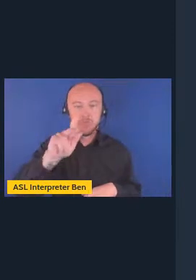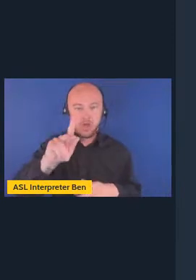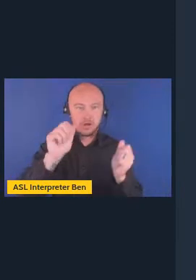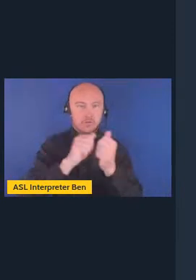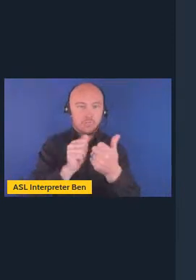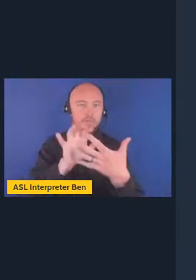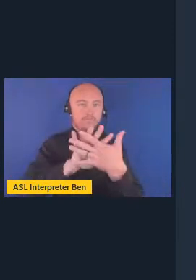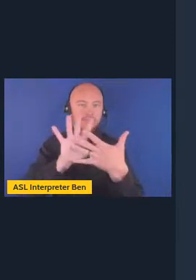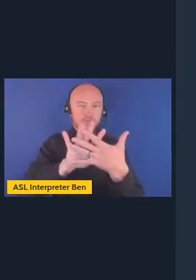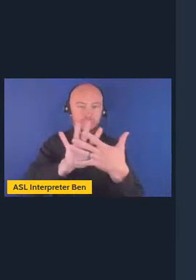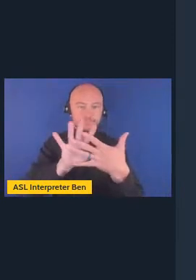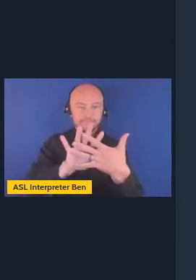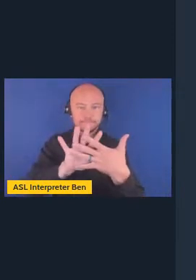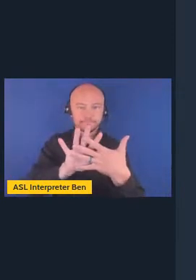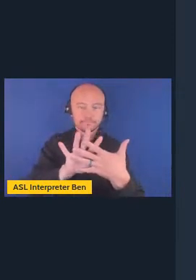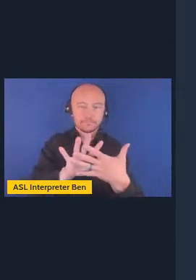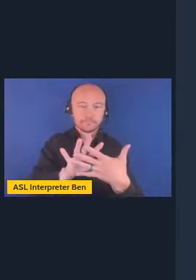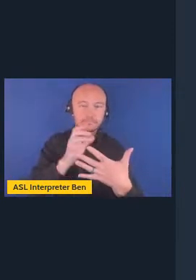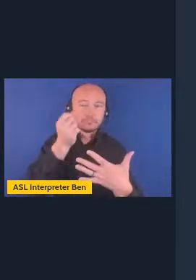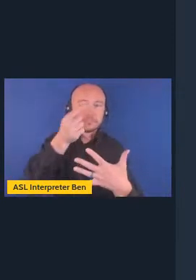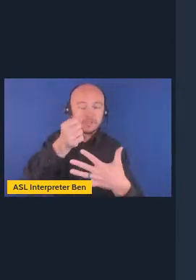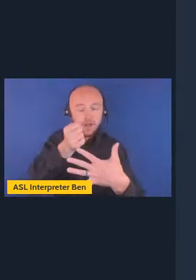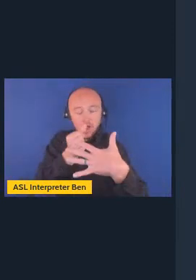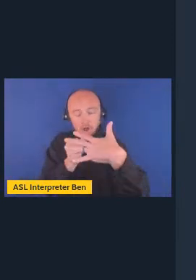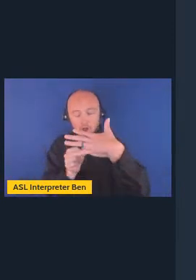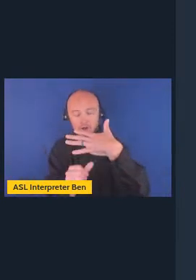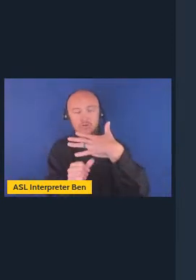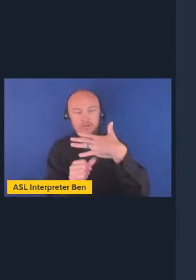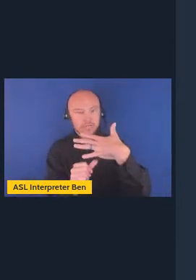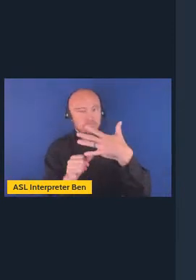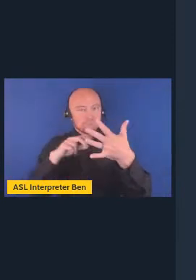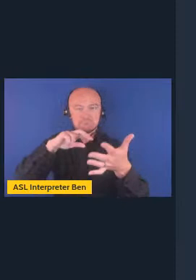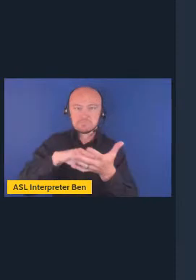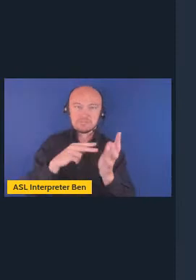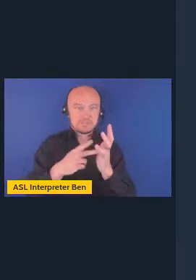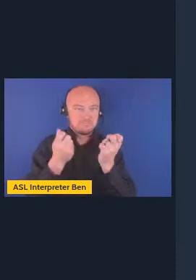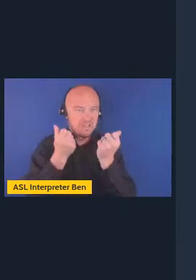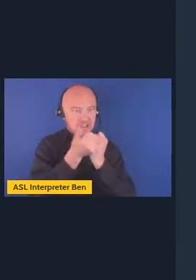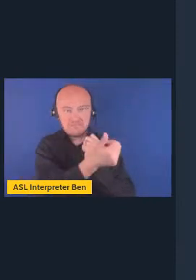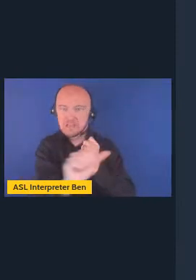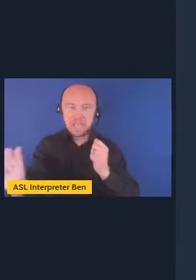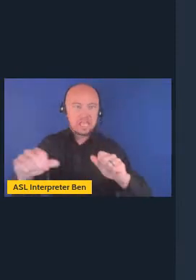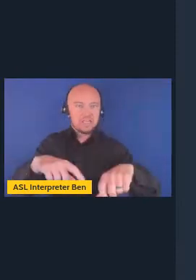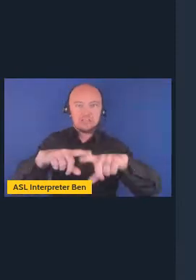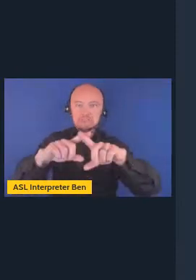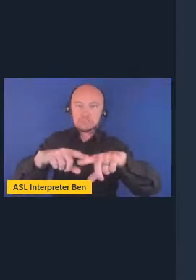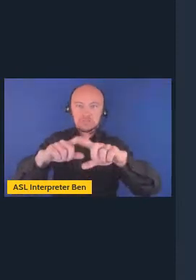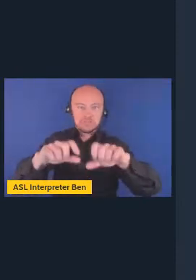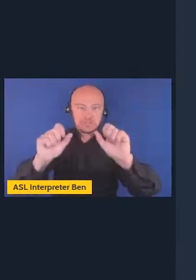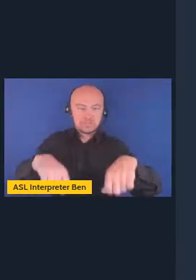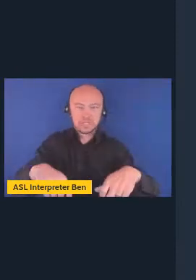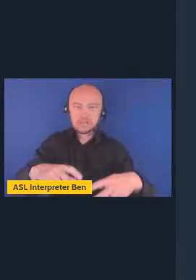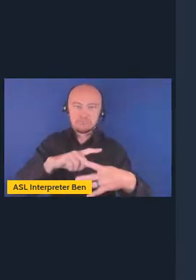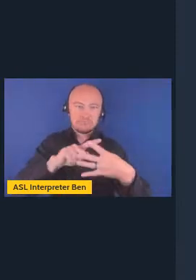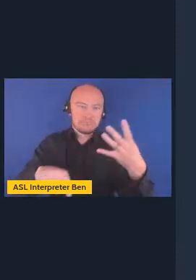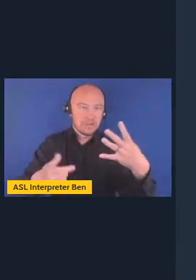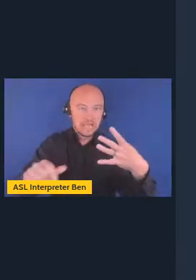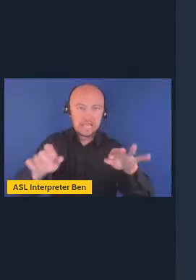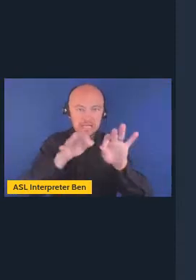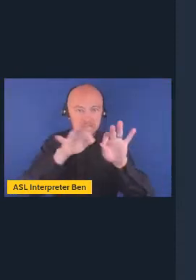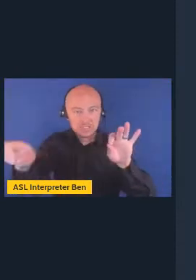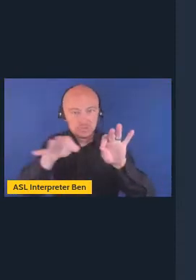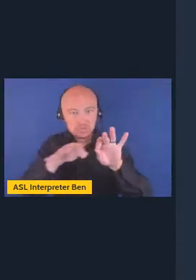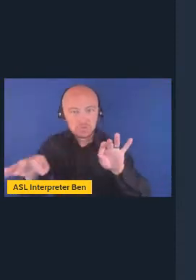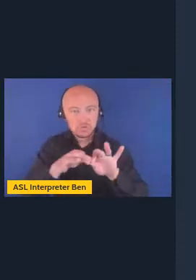place. But the underlying implementation allows you to define all sorts of conditions. It really can be any script that returns a list